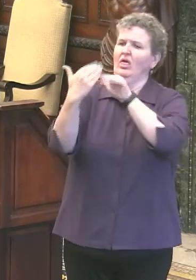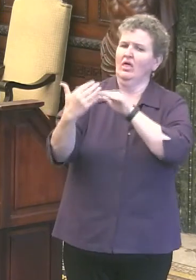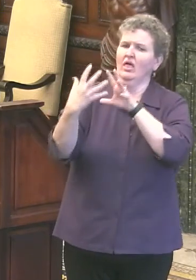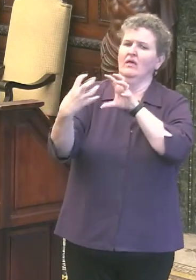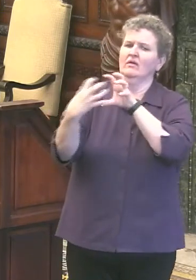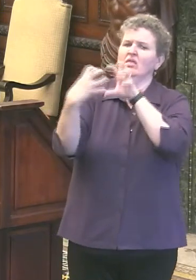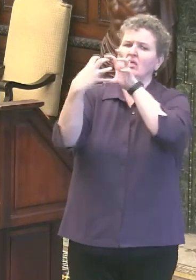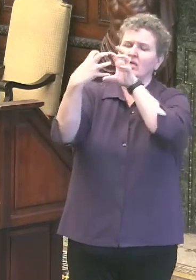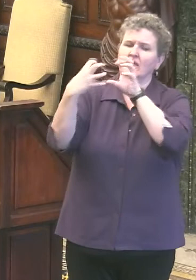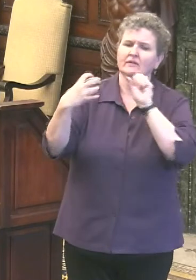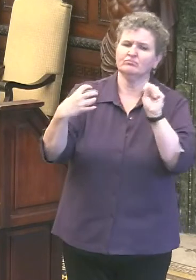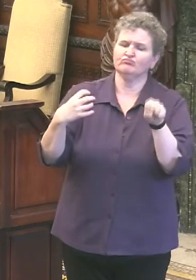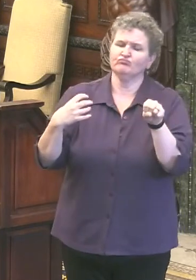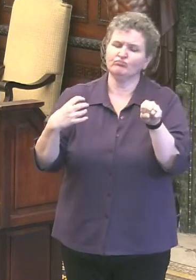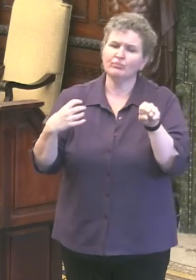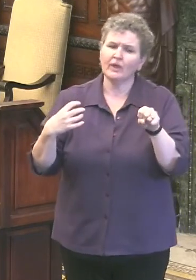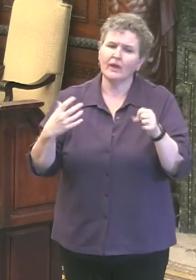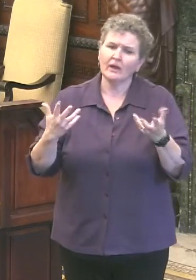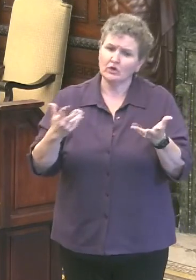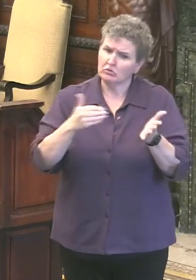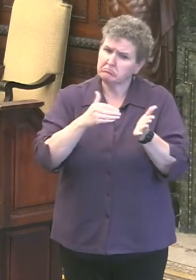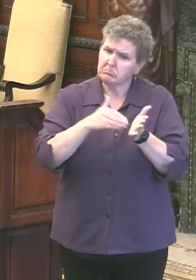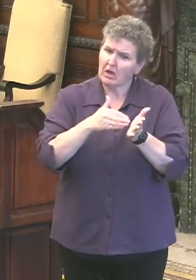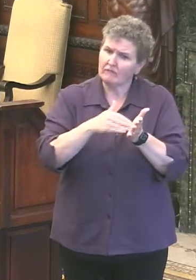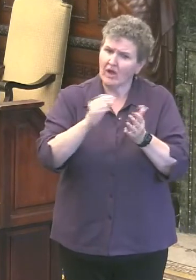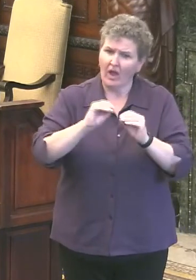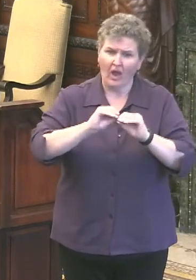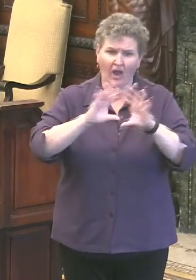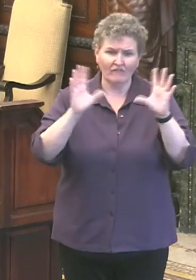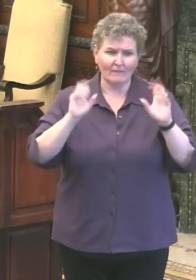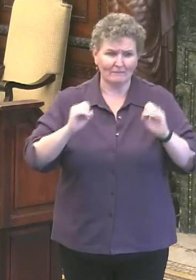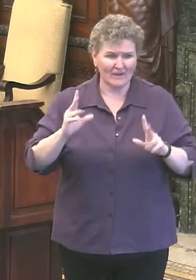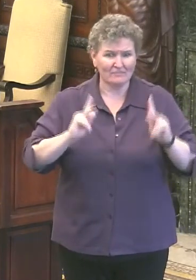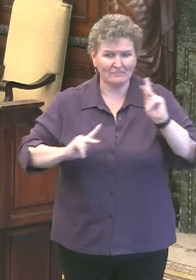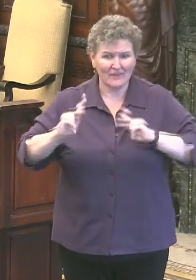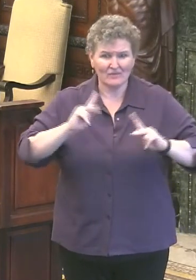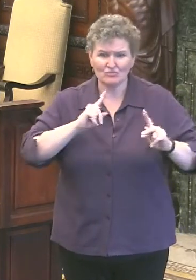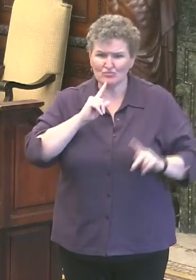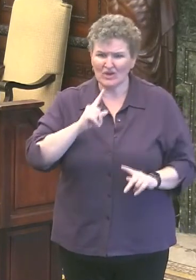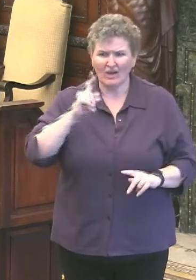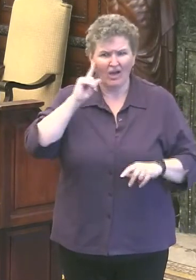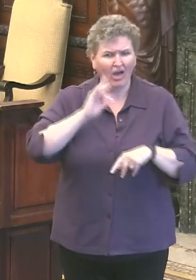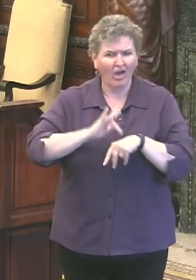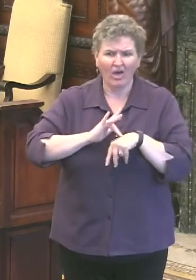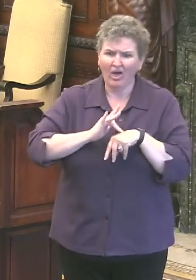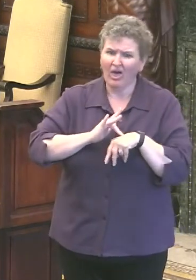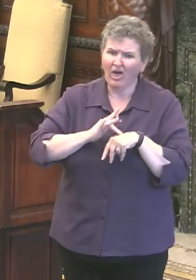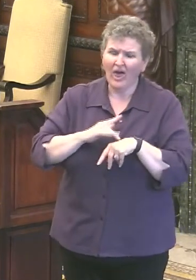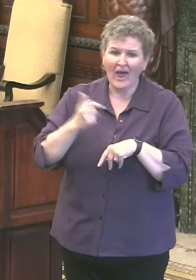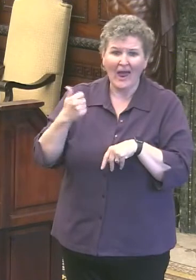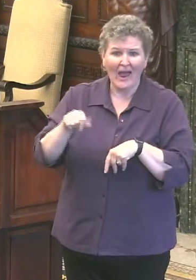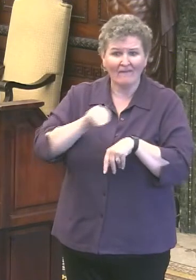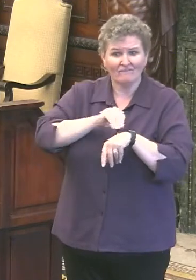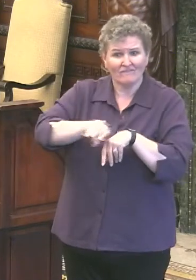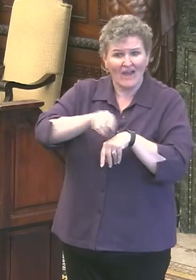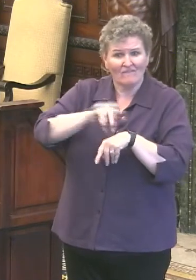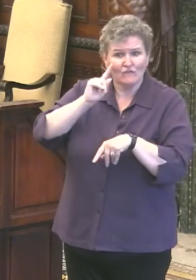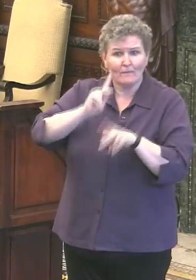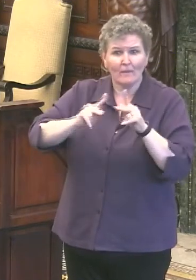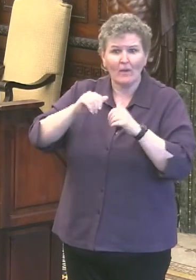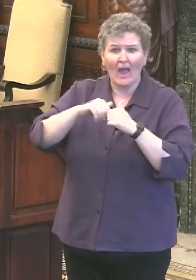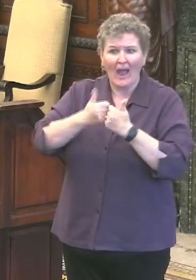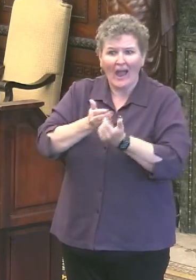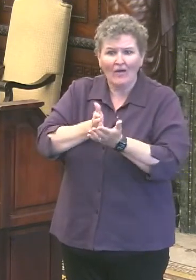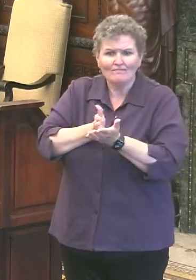it's something top of mind for many of the residents of the city. Is there advice for how we kind of navigate through these very real fears